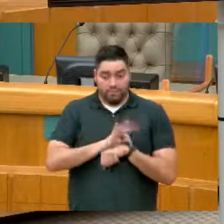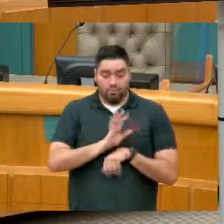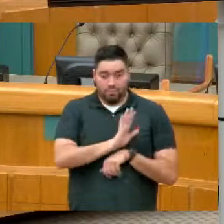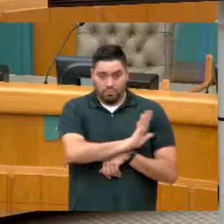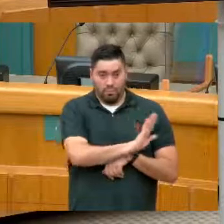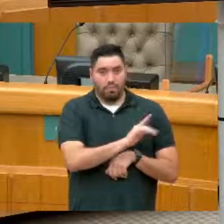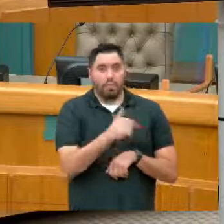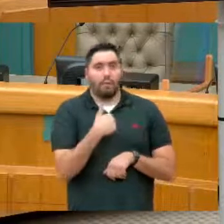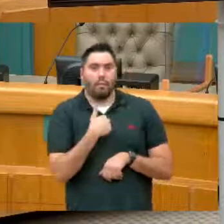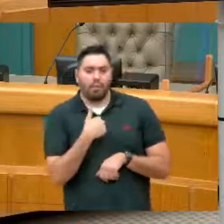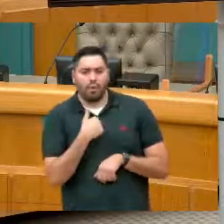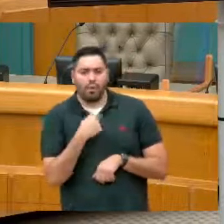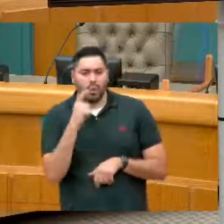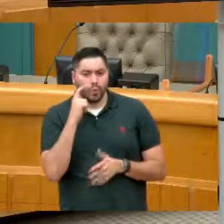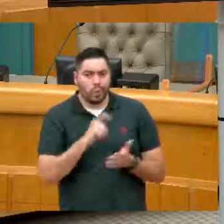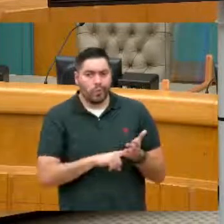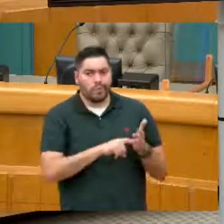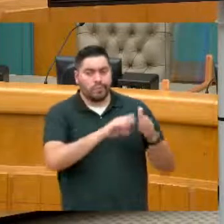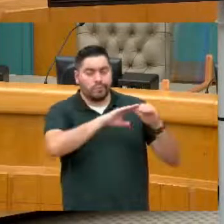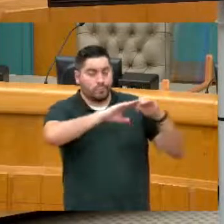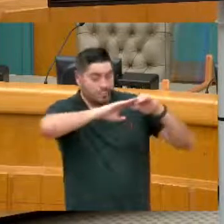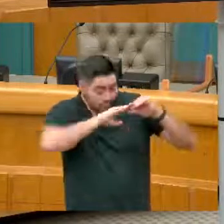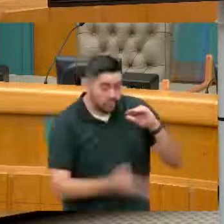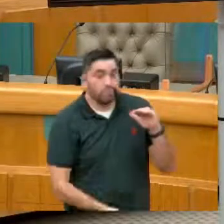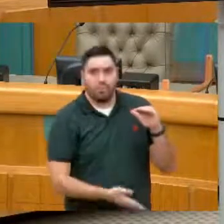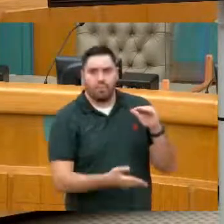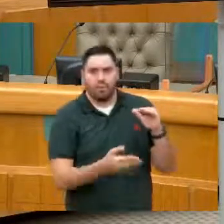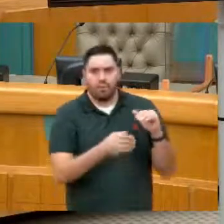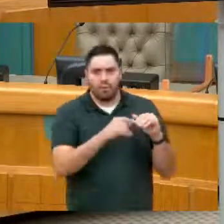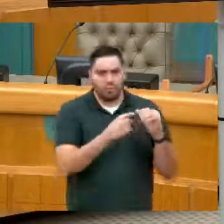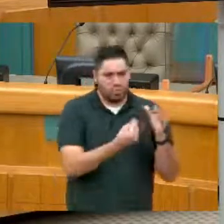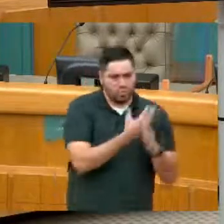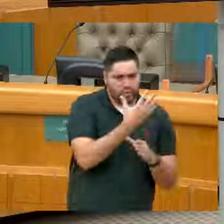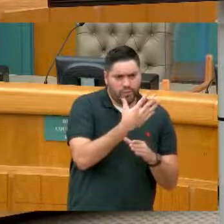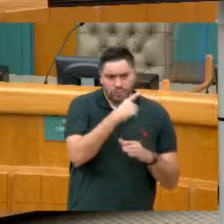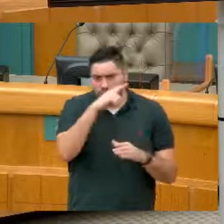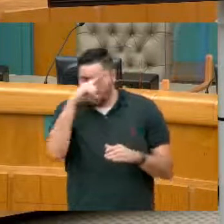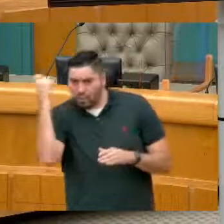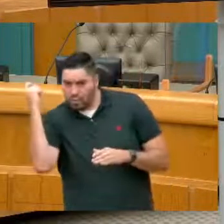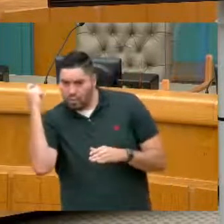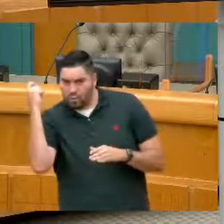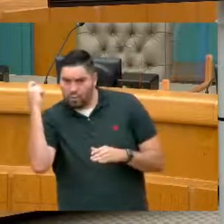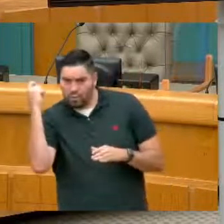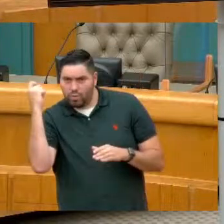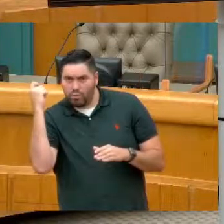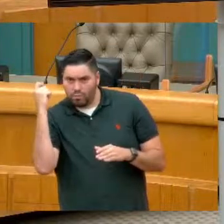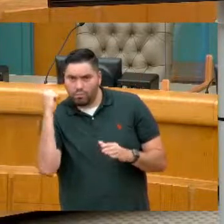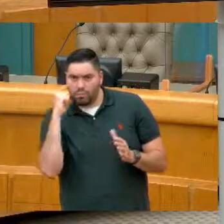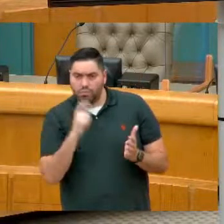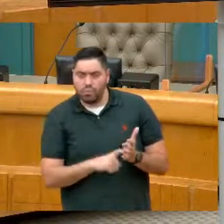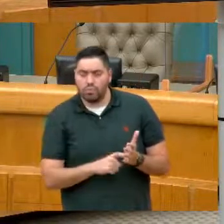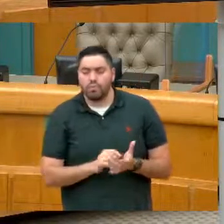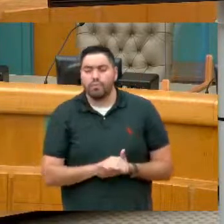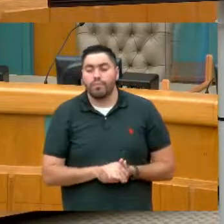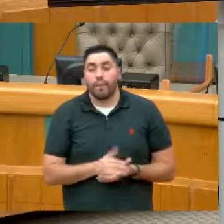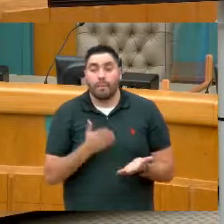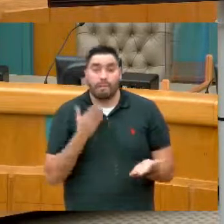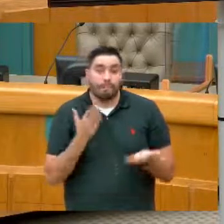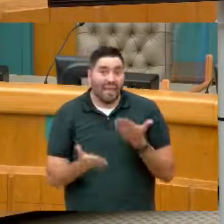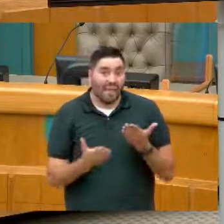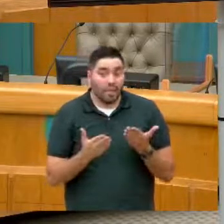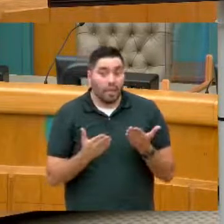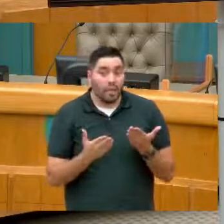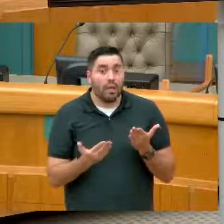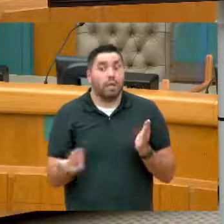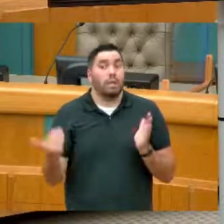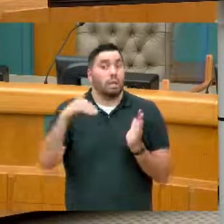Do you have any ideas as to why we're not seeing a spike locally right now? Well, it's a good question. I